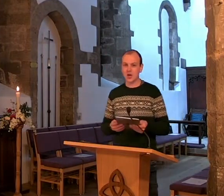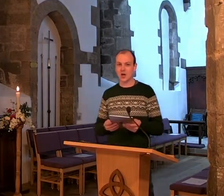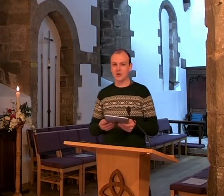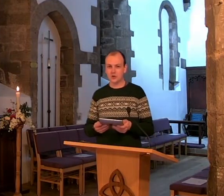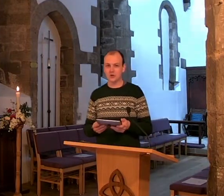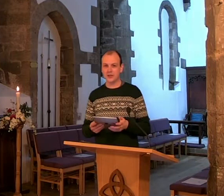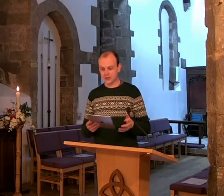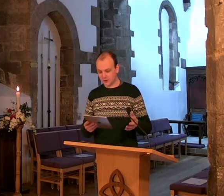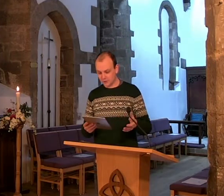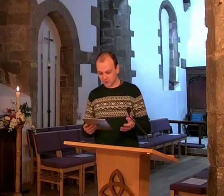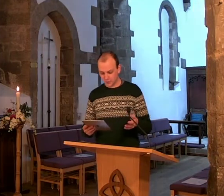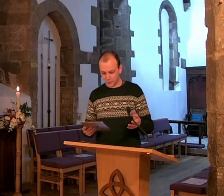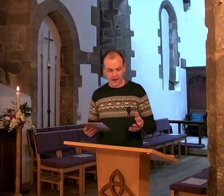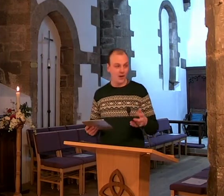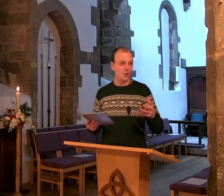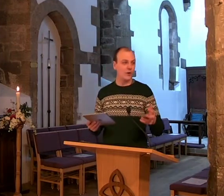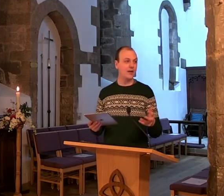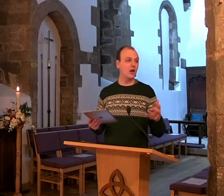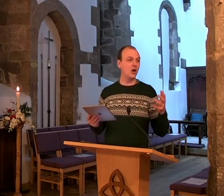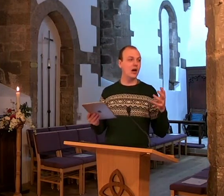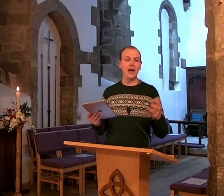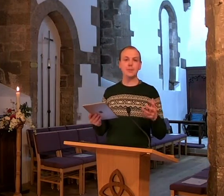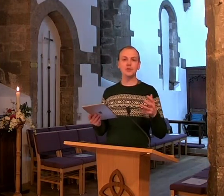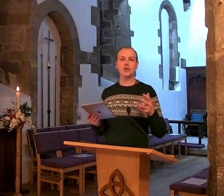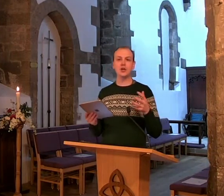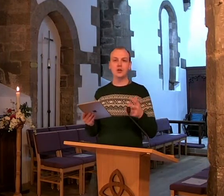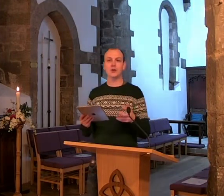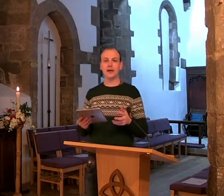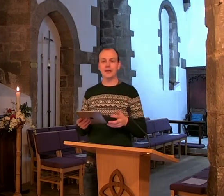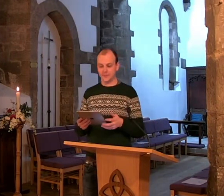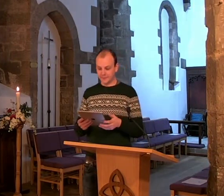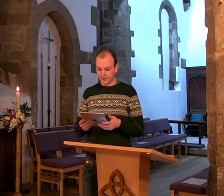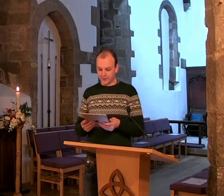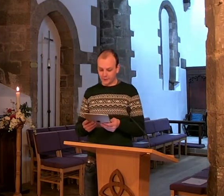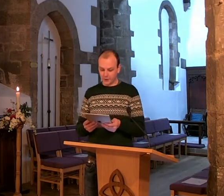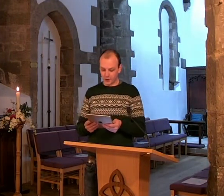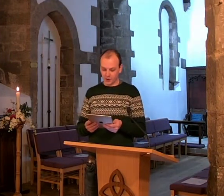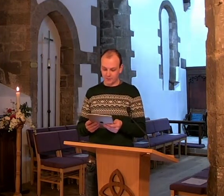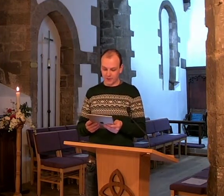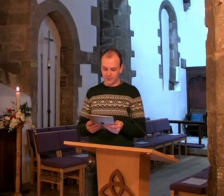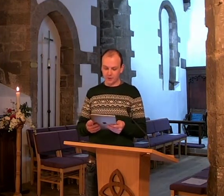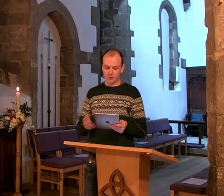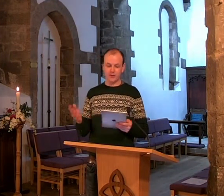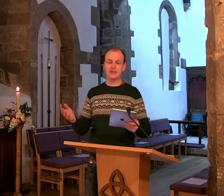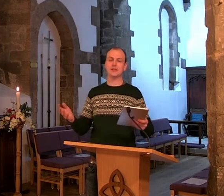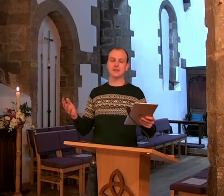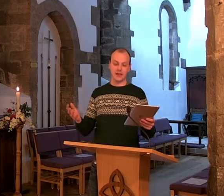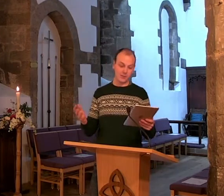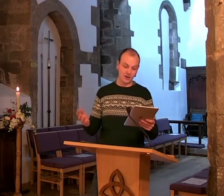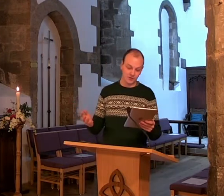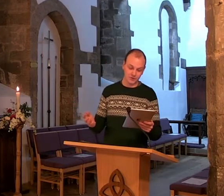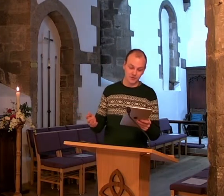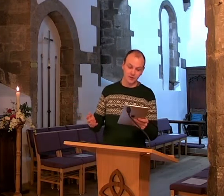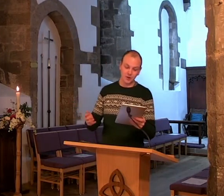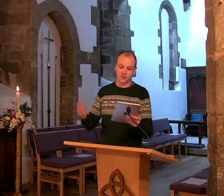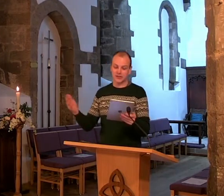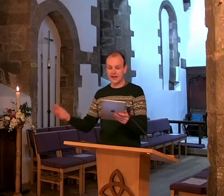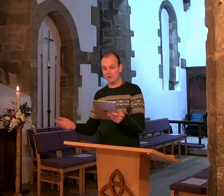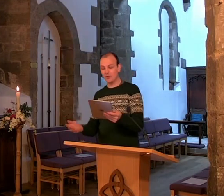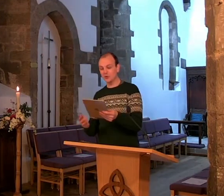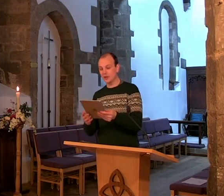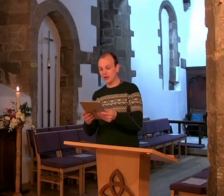service are normally services where we are absolutely full of people ready to celebrate Christmas